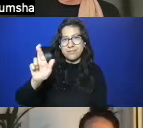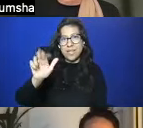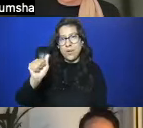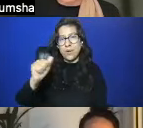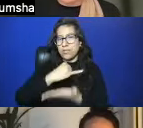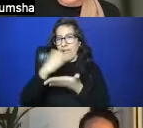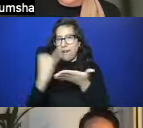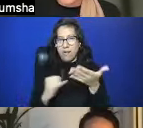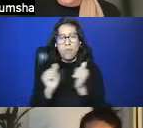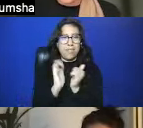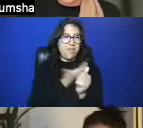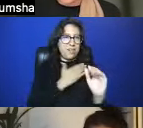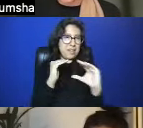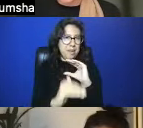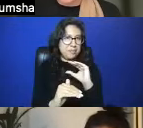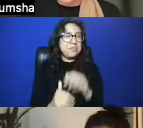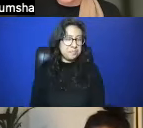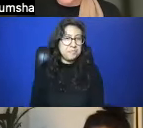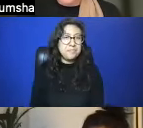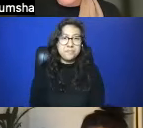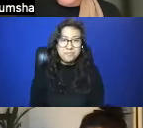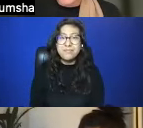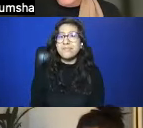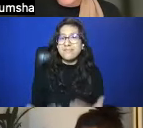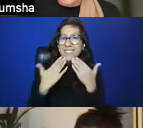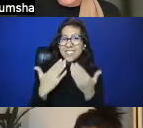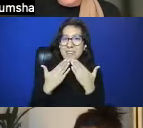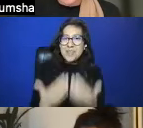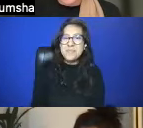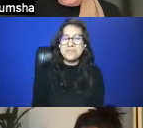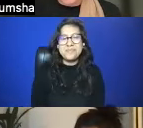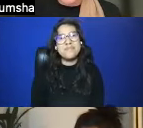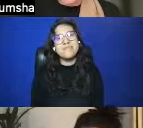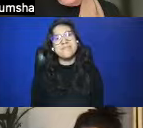follow-up email after this event. Thank you.